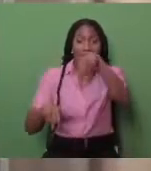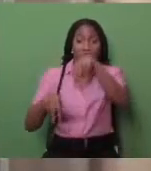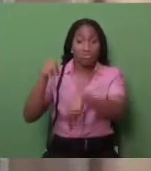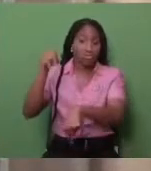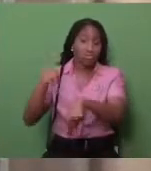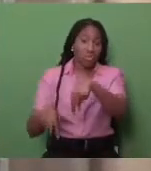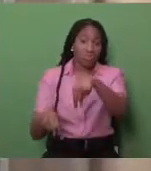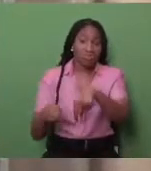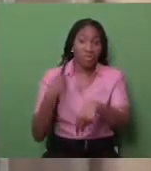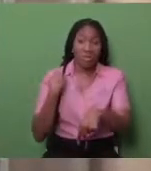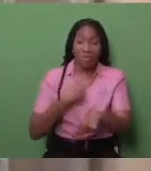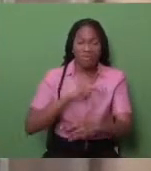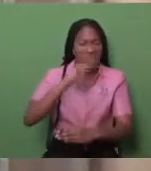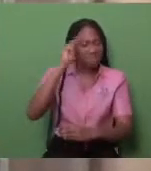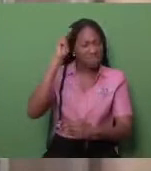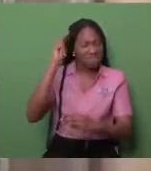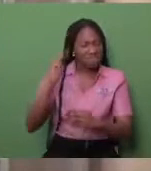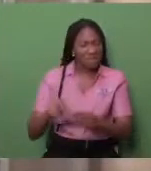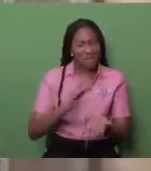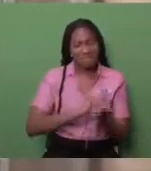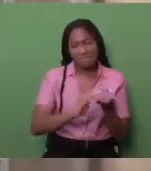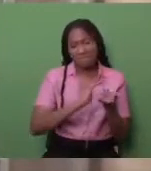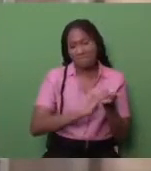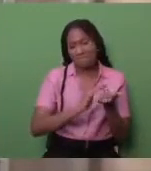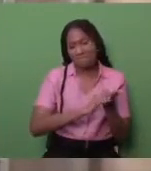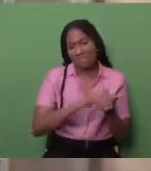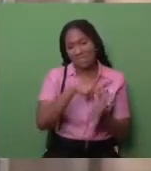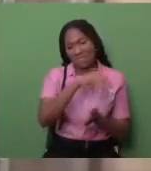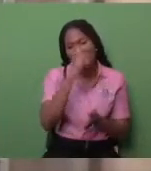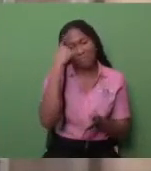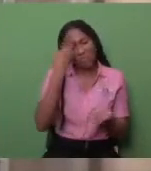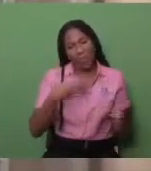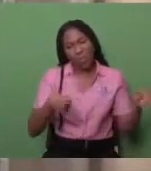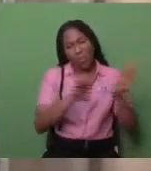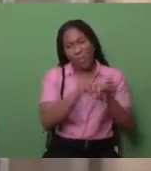forgiven for putting out the light at Petrotrin.